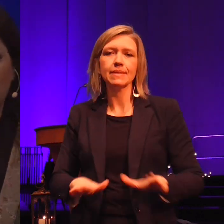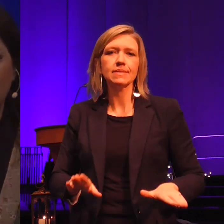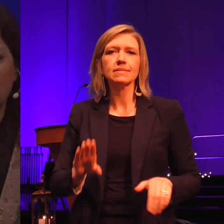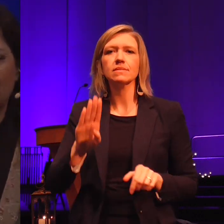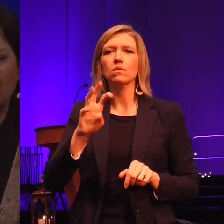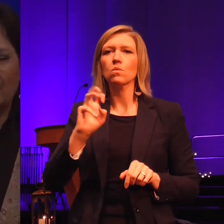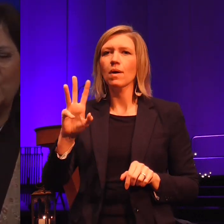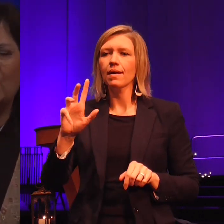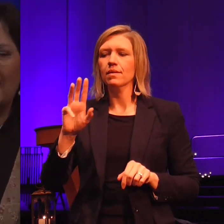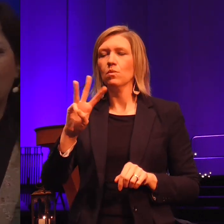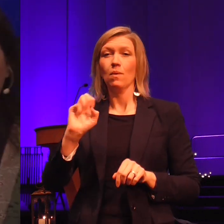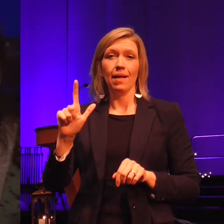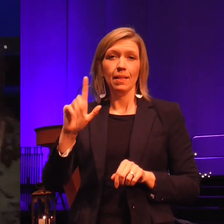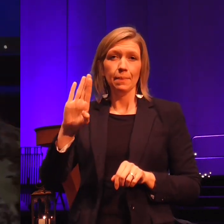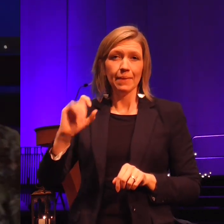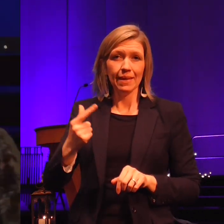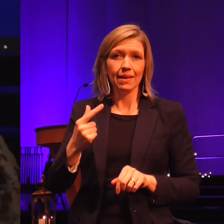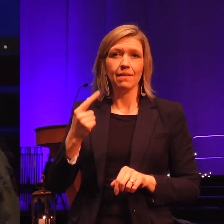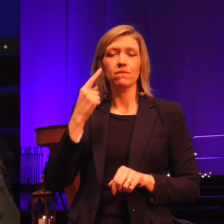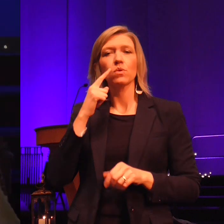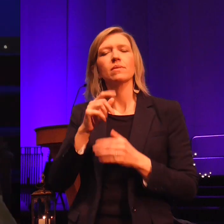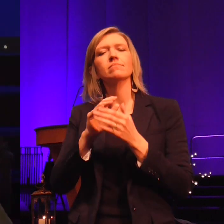of forgiveness, to let go,